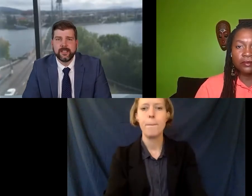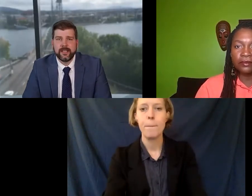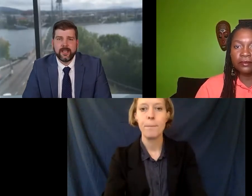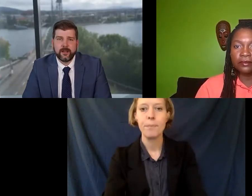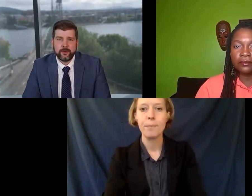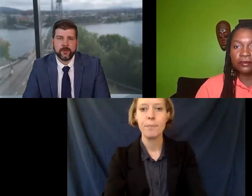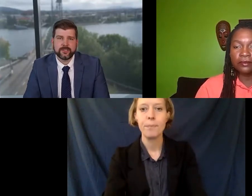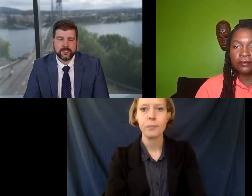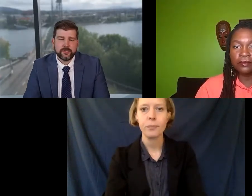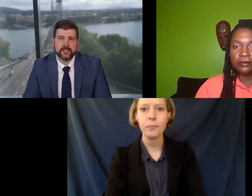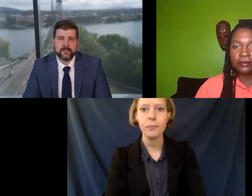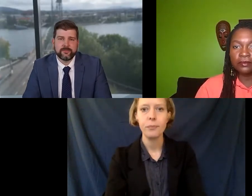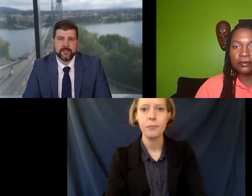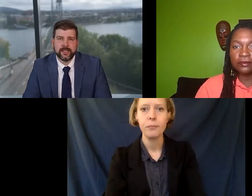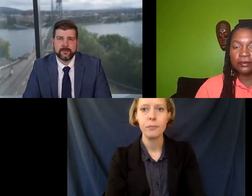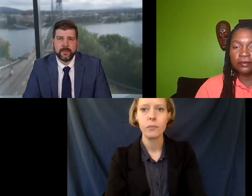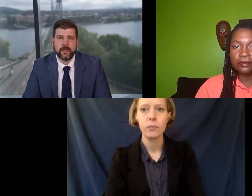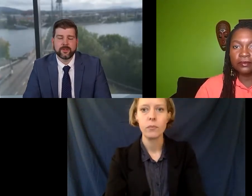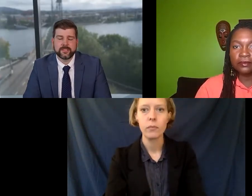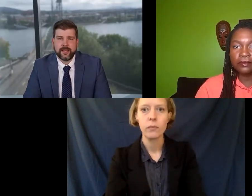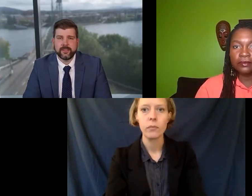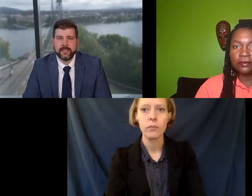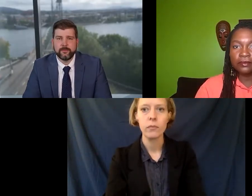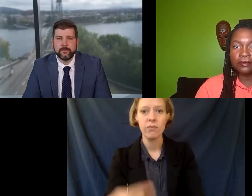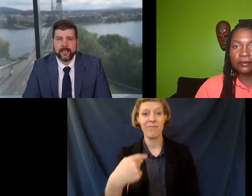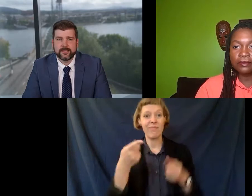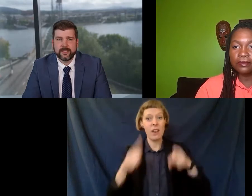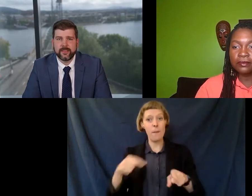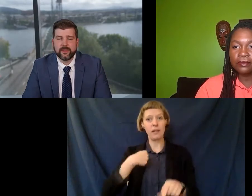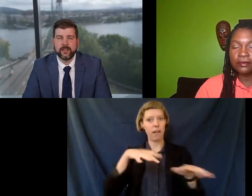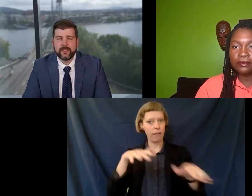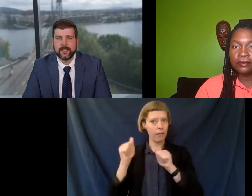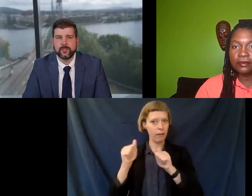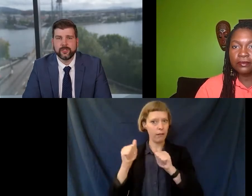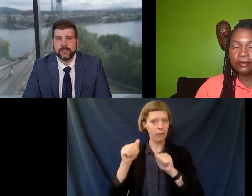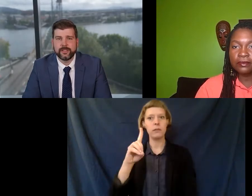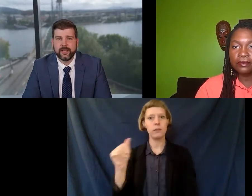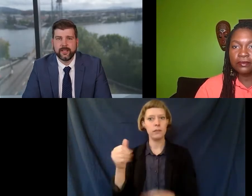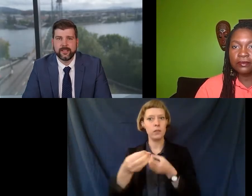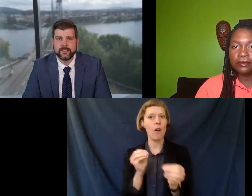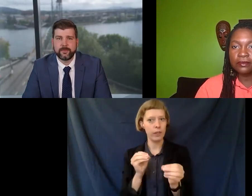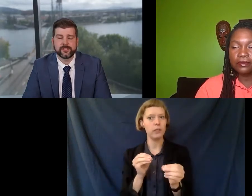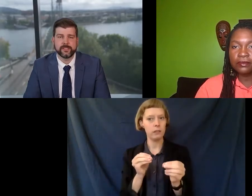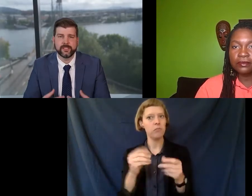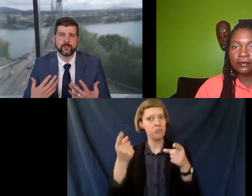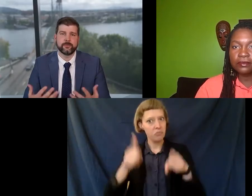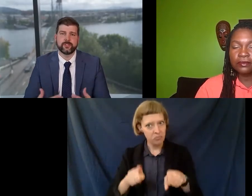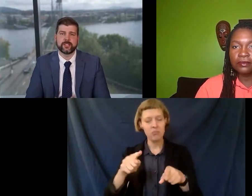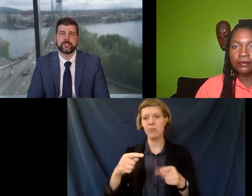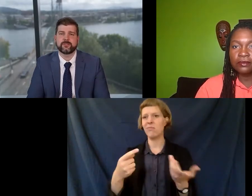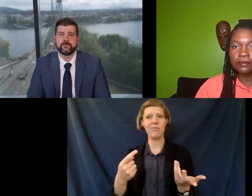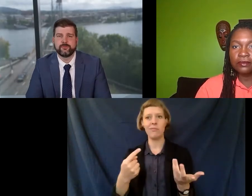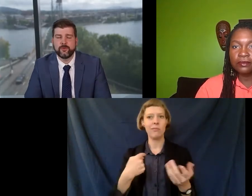office, essentially because I felt like maybe I wasn't having the impact that I thought that I could, especially in the